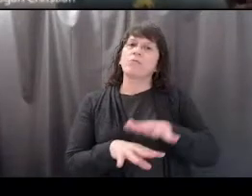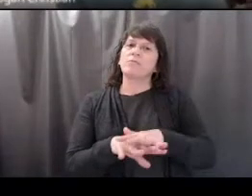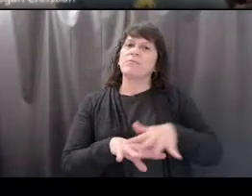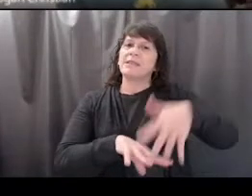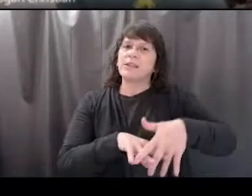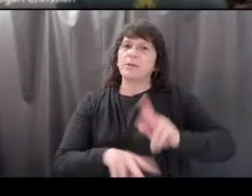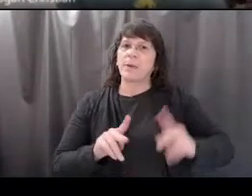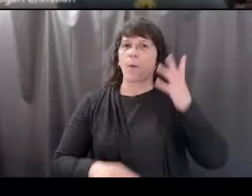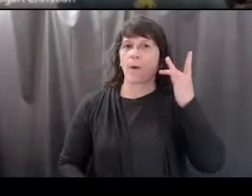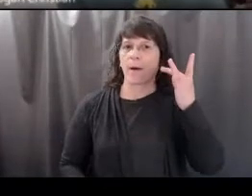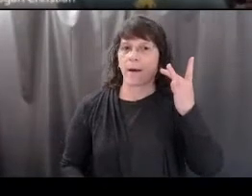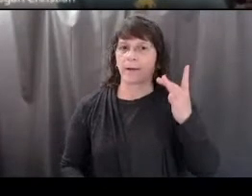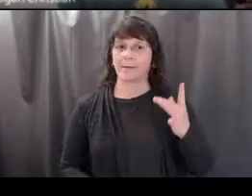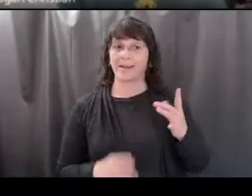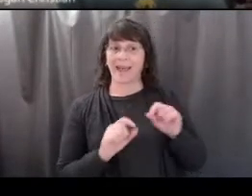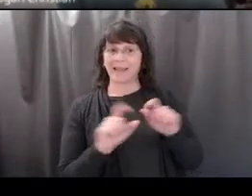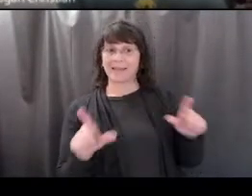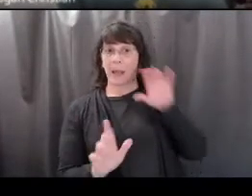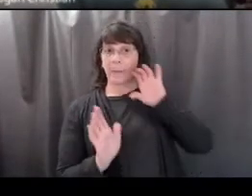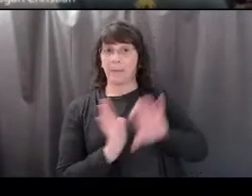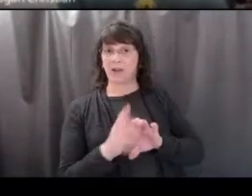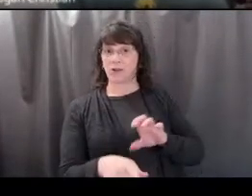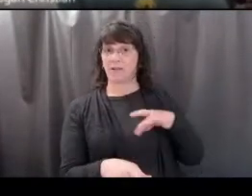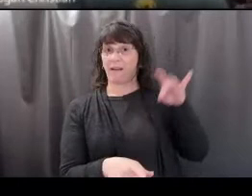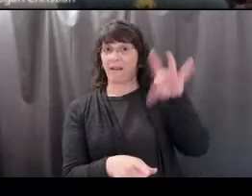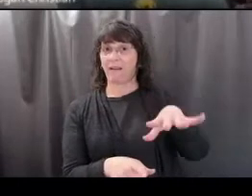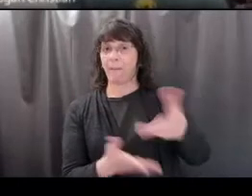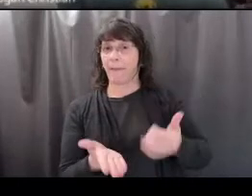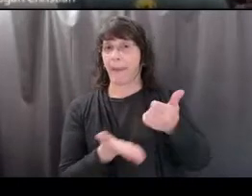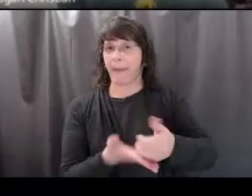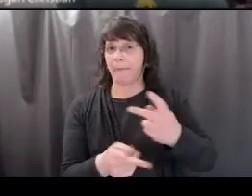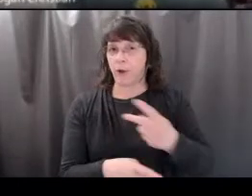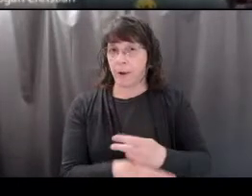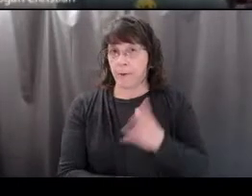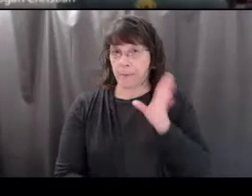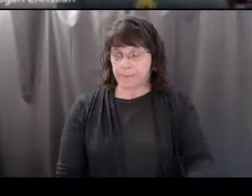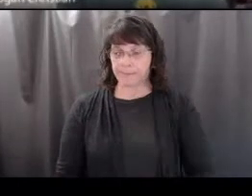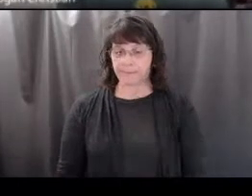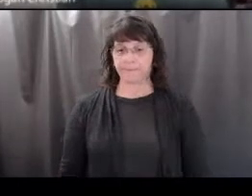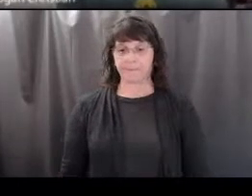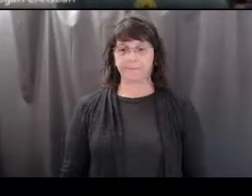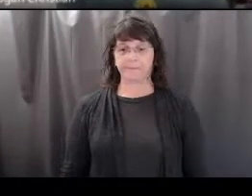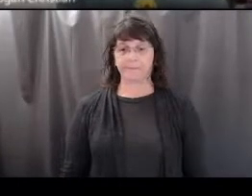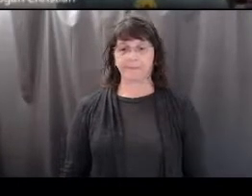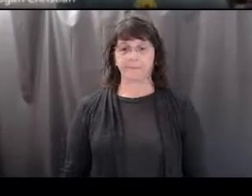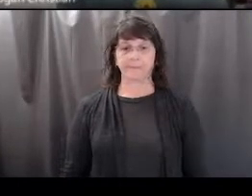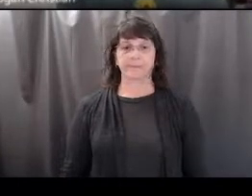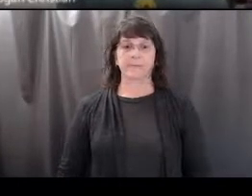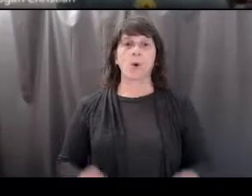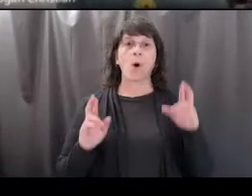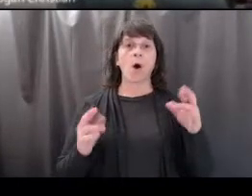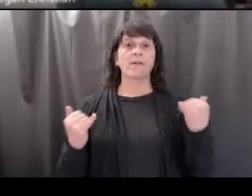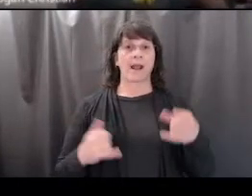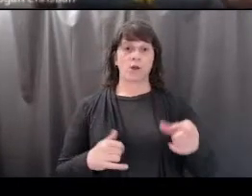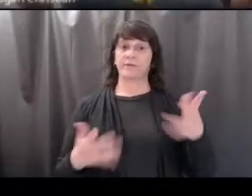region? And there's a hint on the slide in the picture that might give you an idea. So hopefully now you